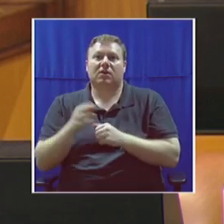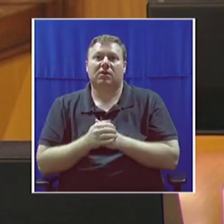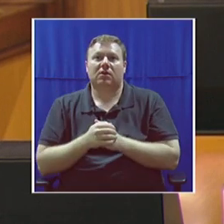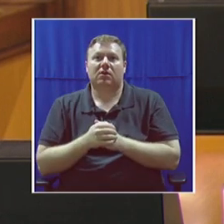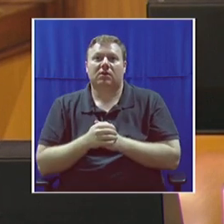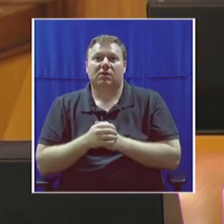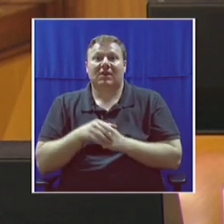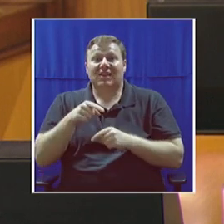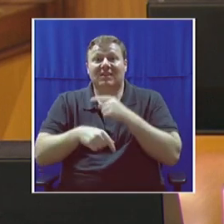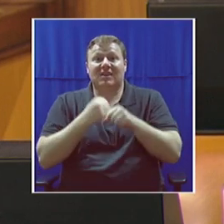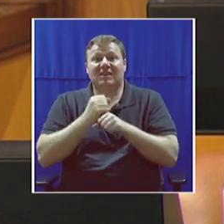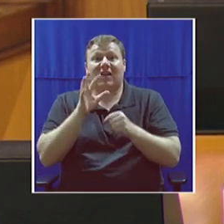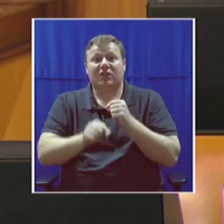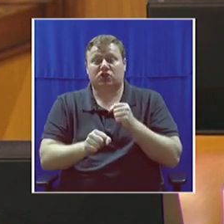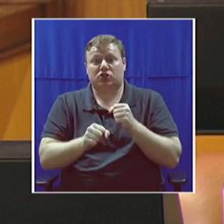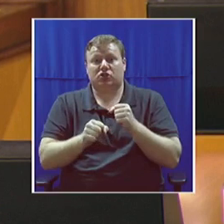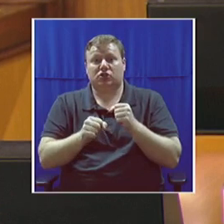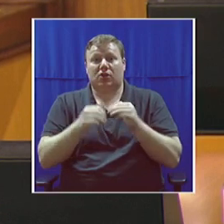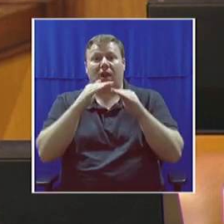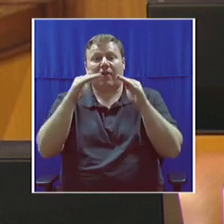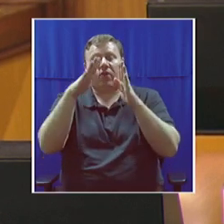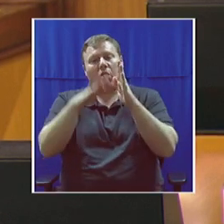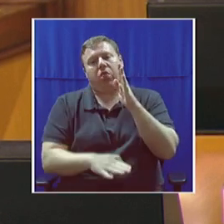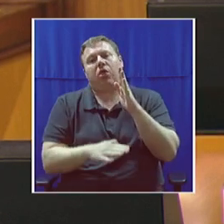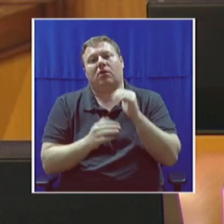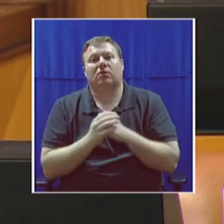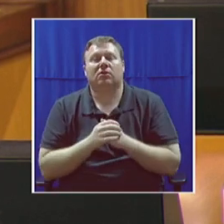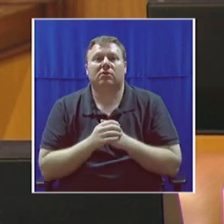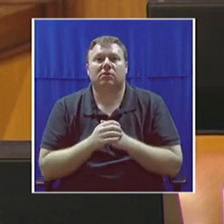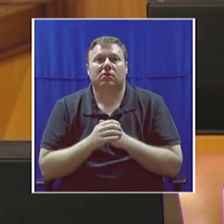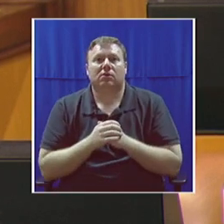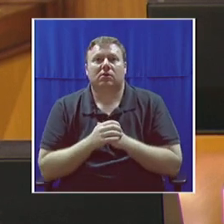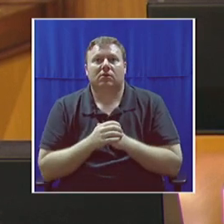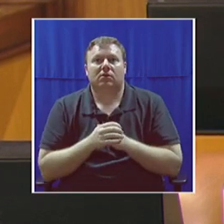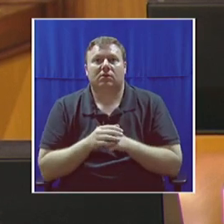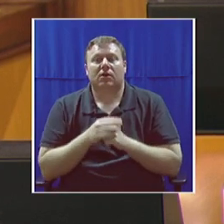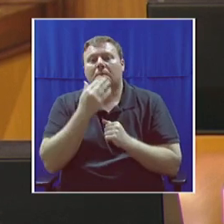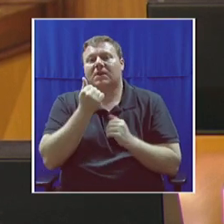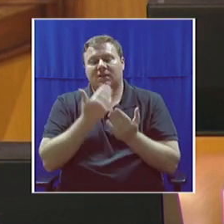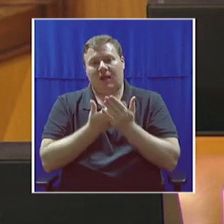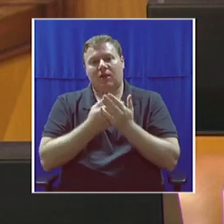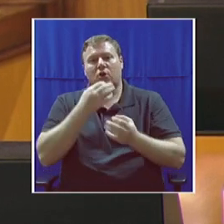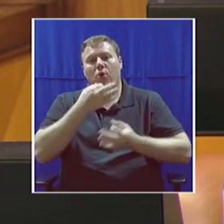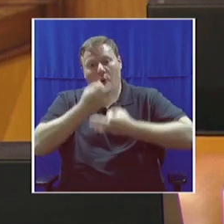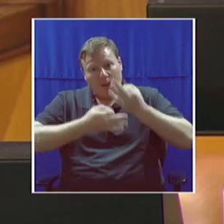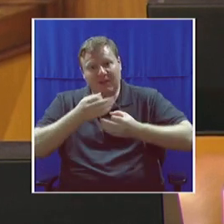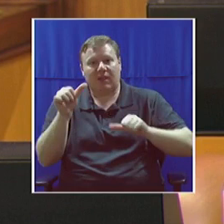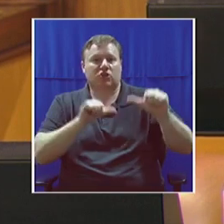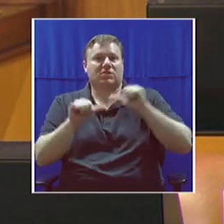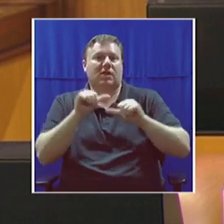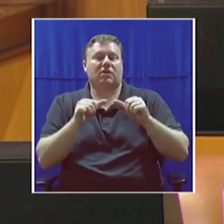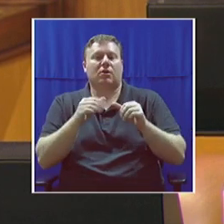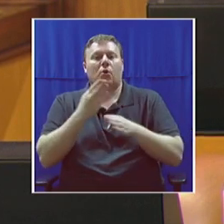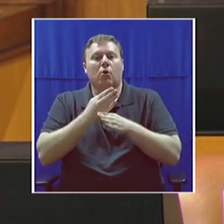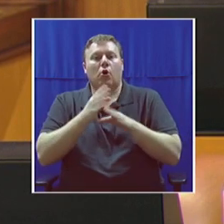year's levels will the minister make available the recommendations of her scientific working group that set this limit so that the